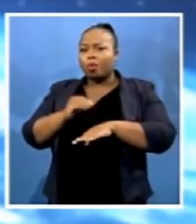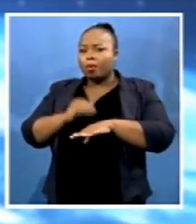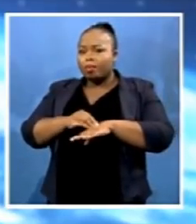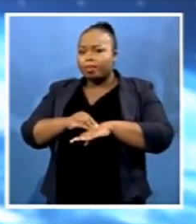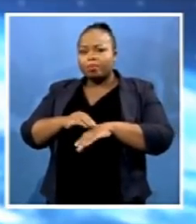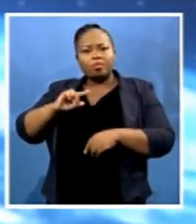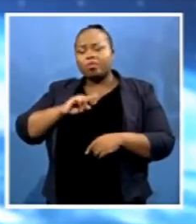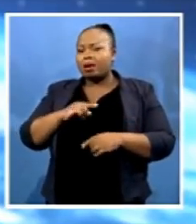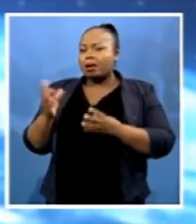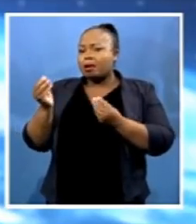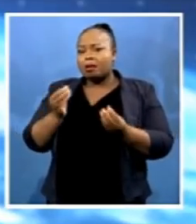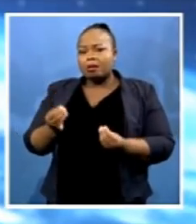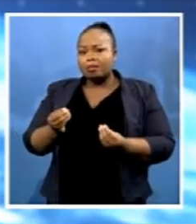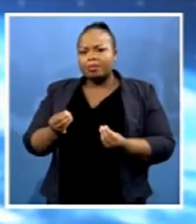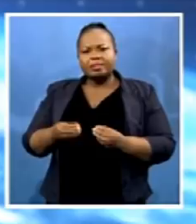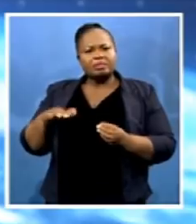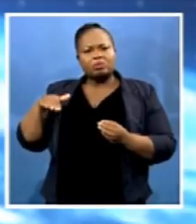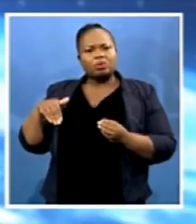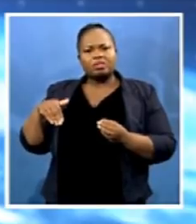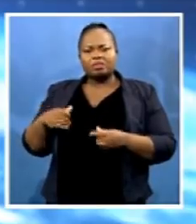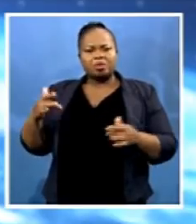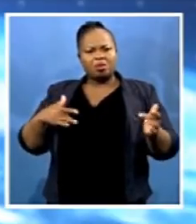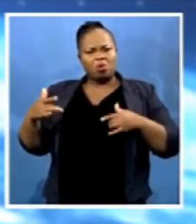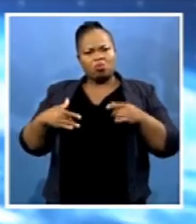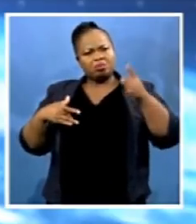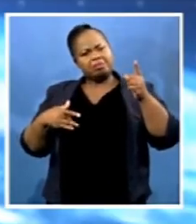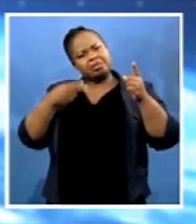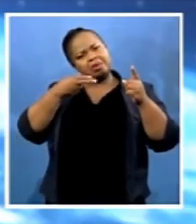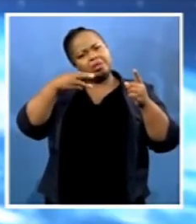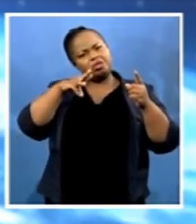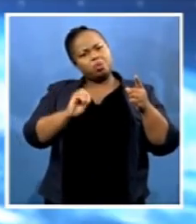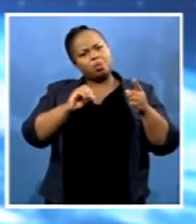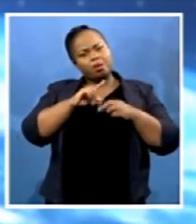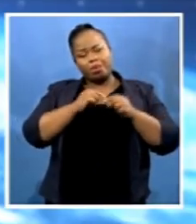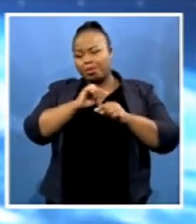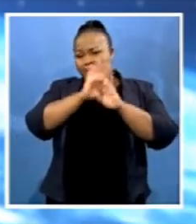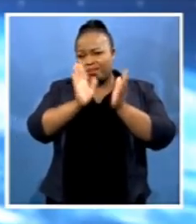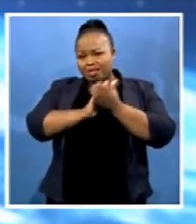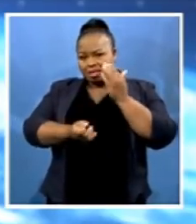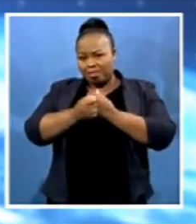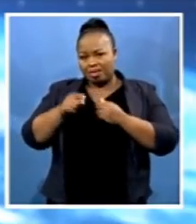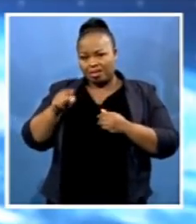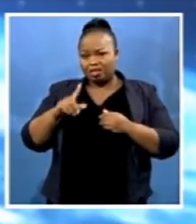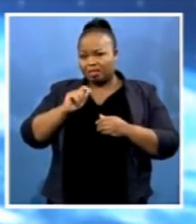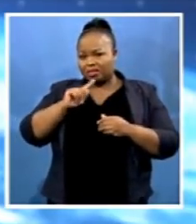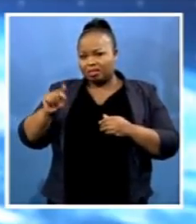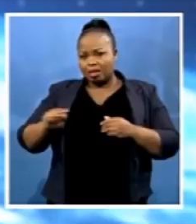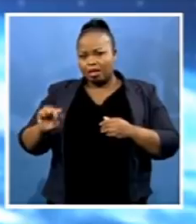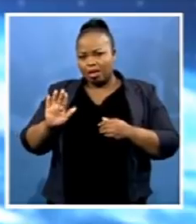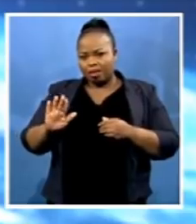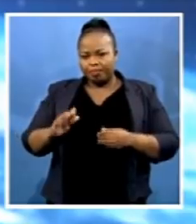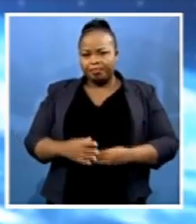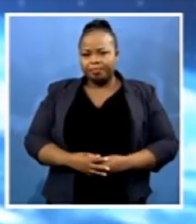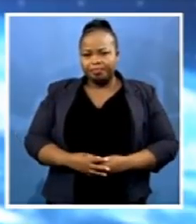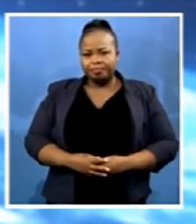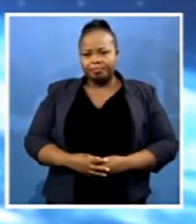concerned is WHO about what's happening and the situation in Tanzania? But first, if I can turn